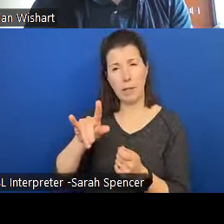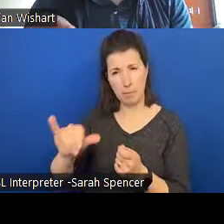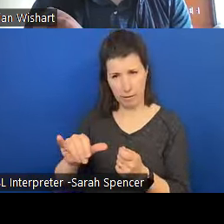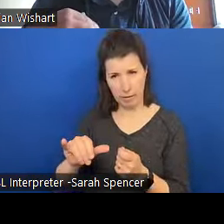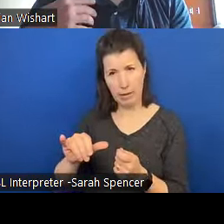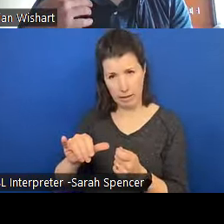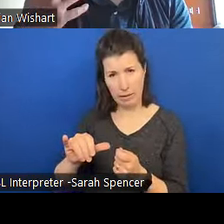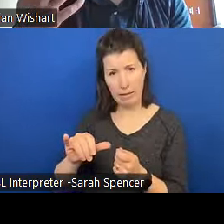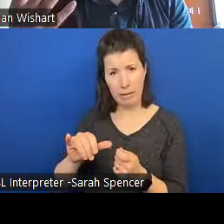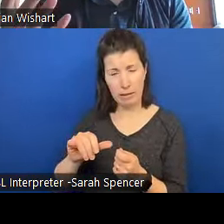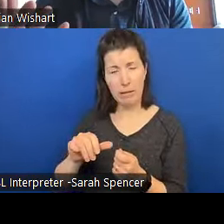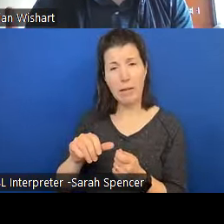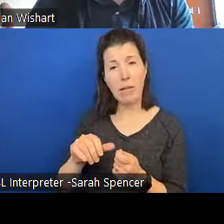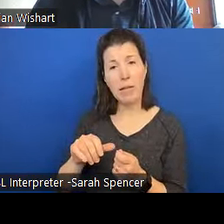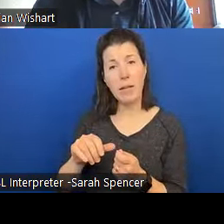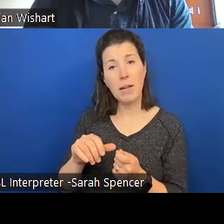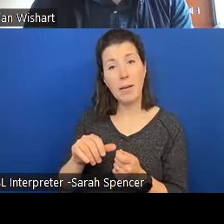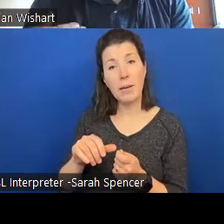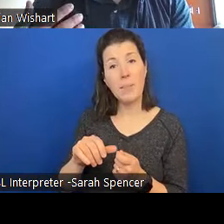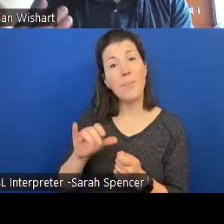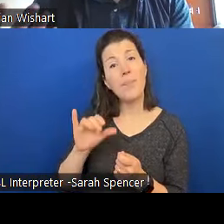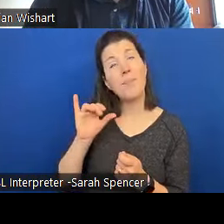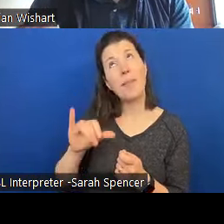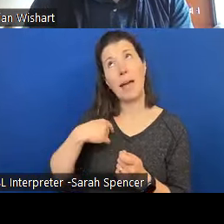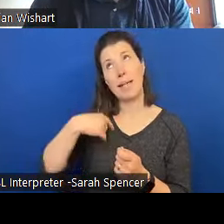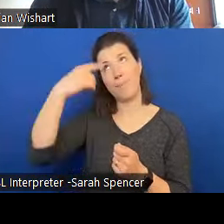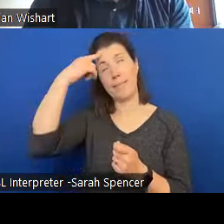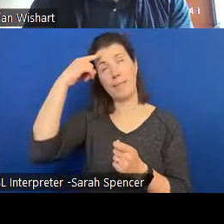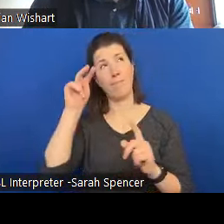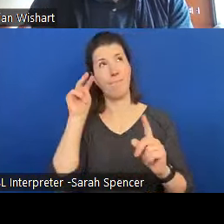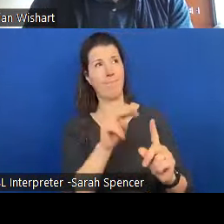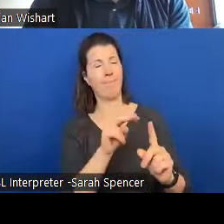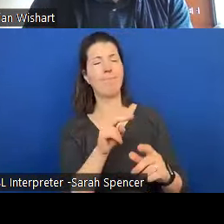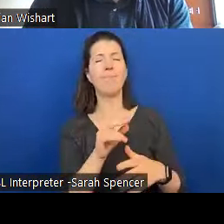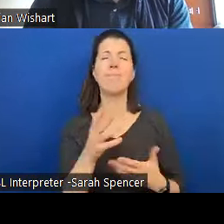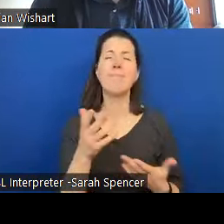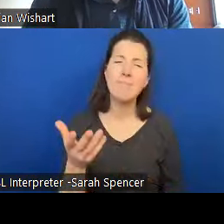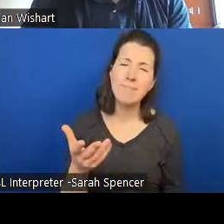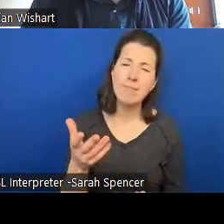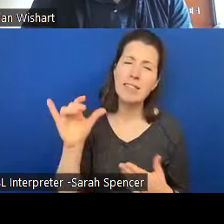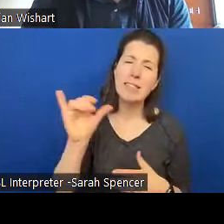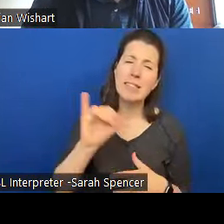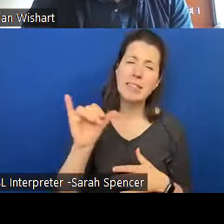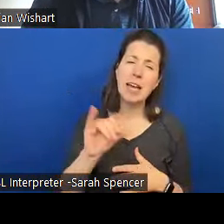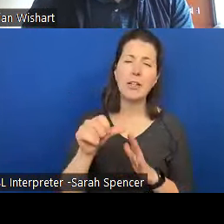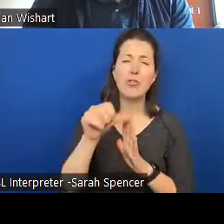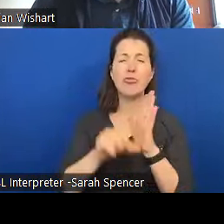And this is thought of in my mind somewhat as surgical Botox or botulinum toxin.